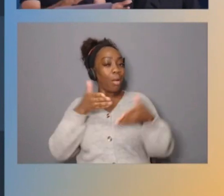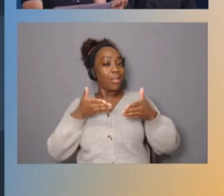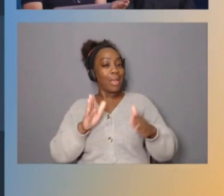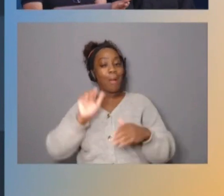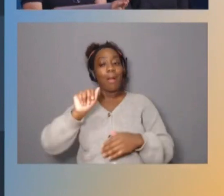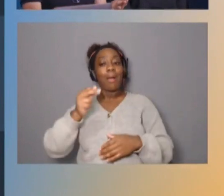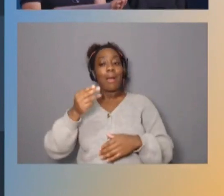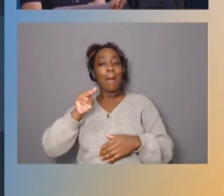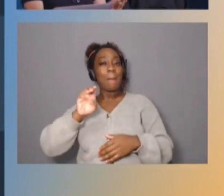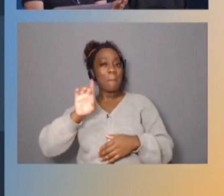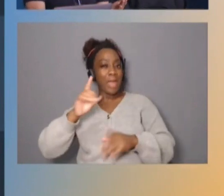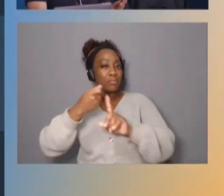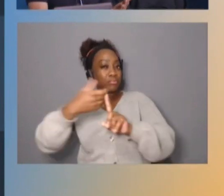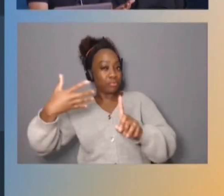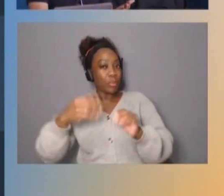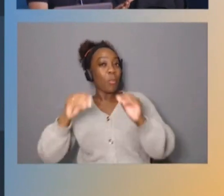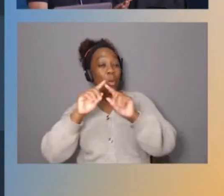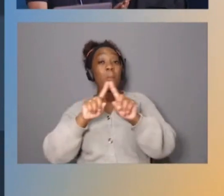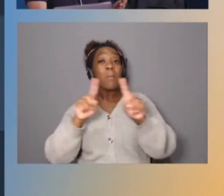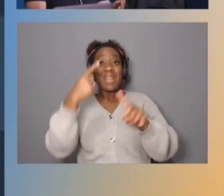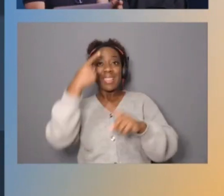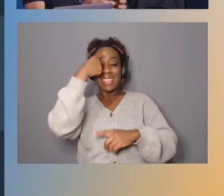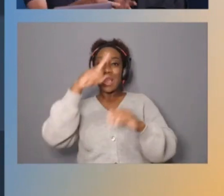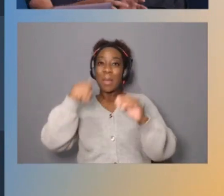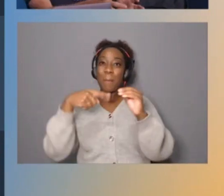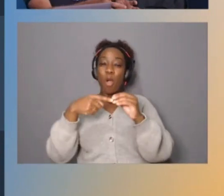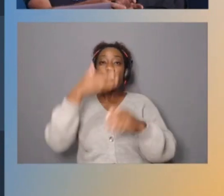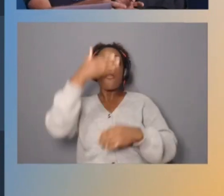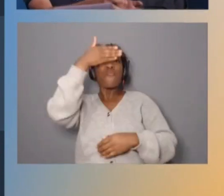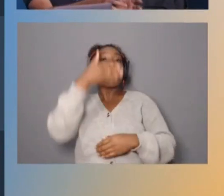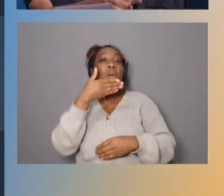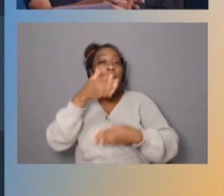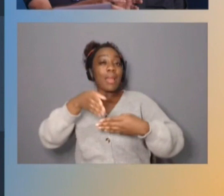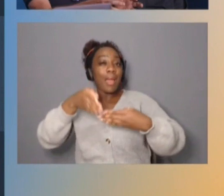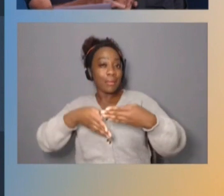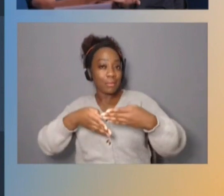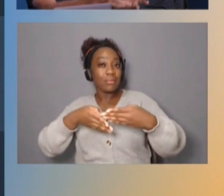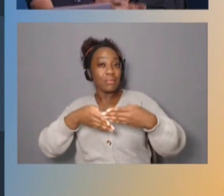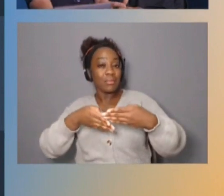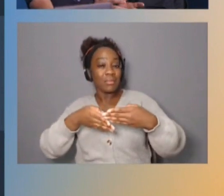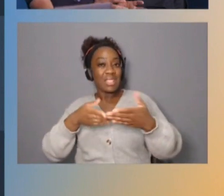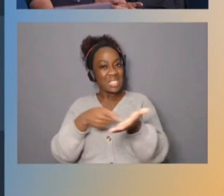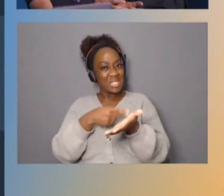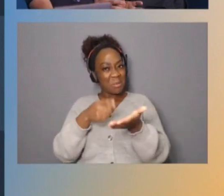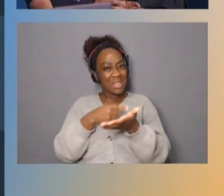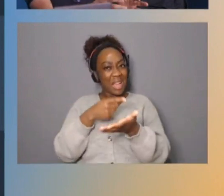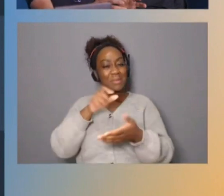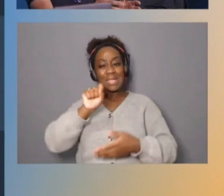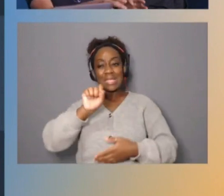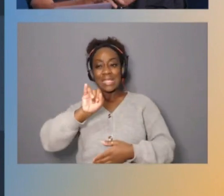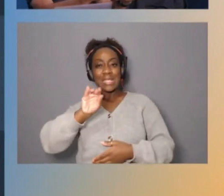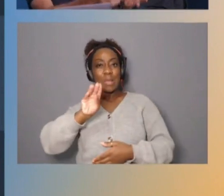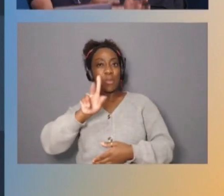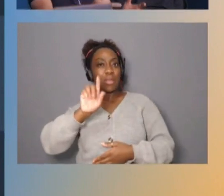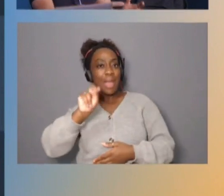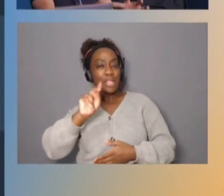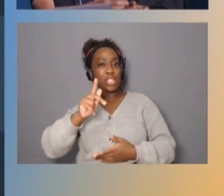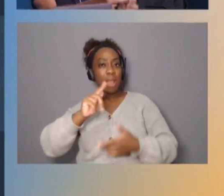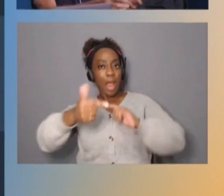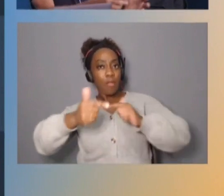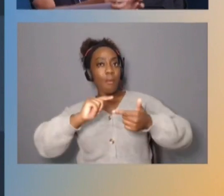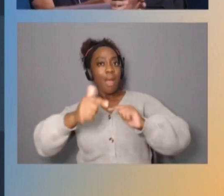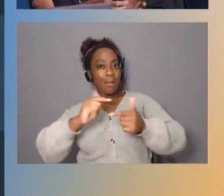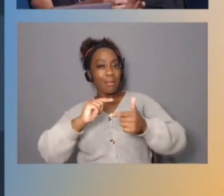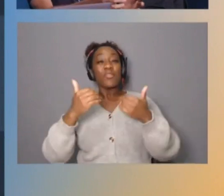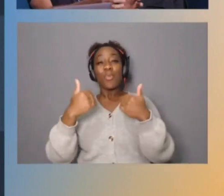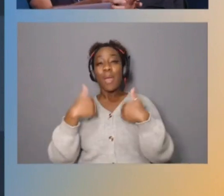you think about simulation at the front end, sometimes that's interactive. You've got a piece of a circuit or a digital design that you're trying